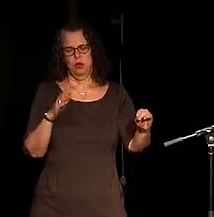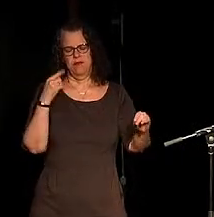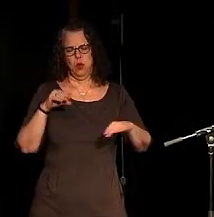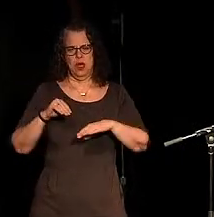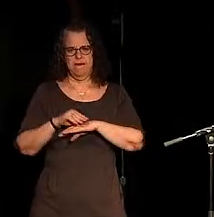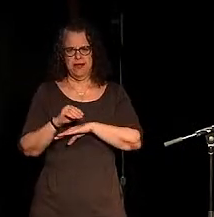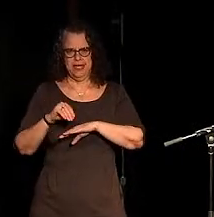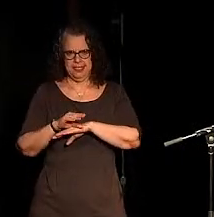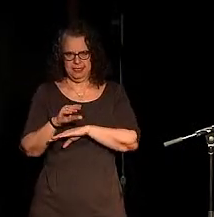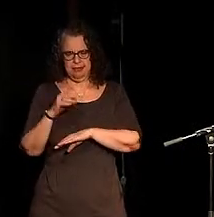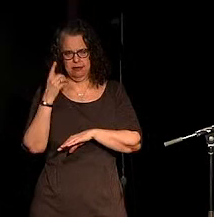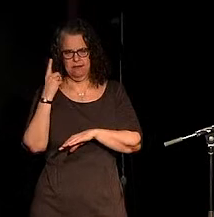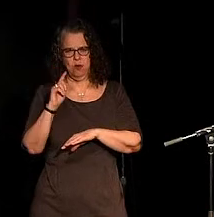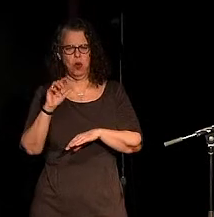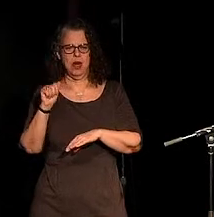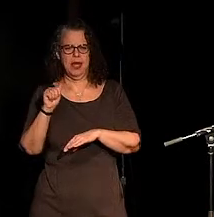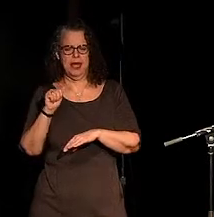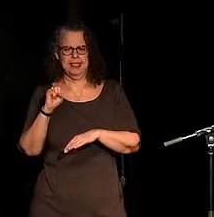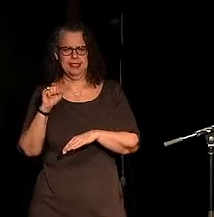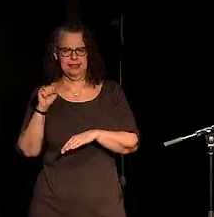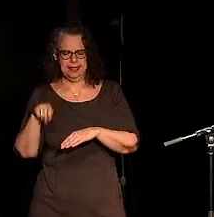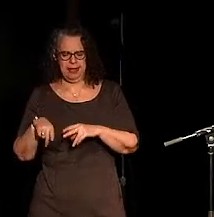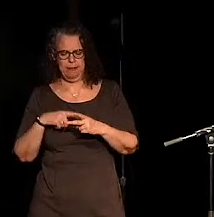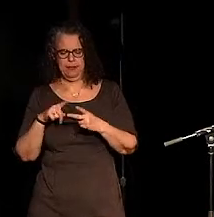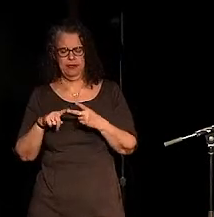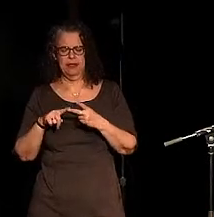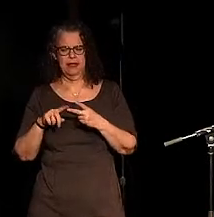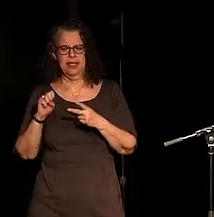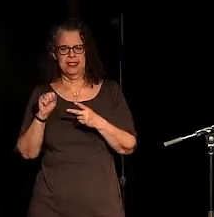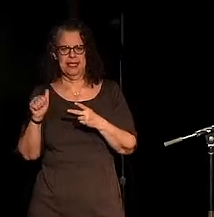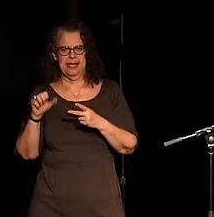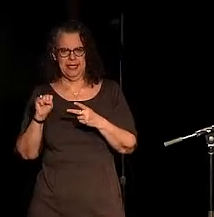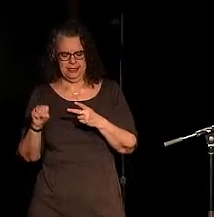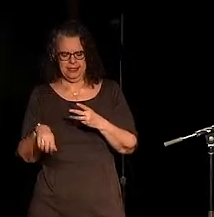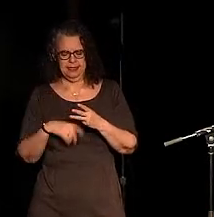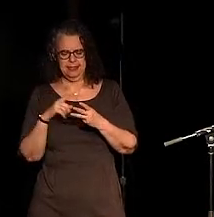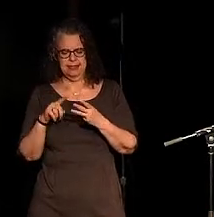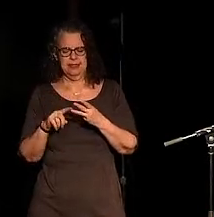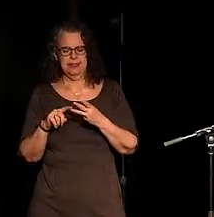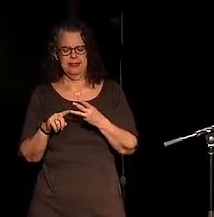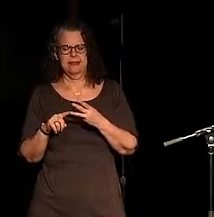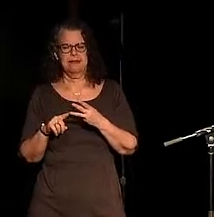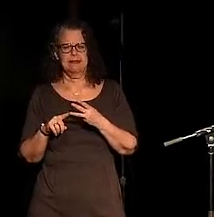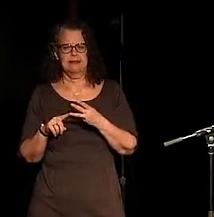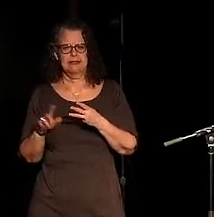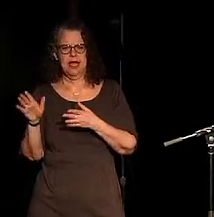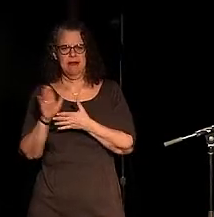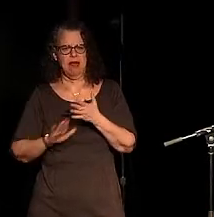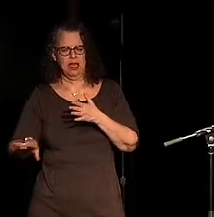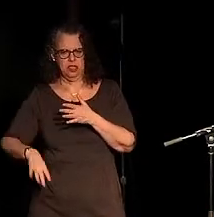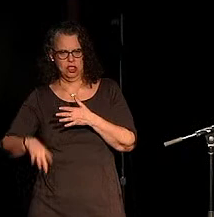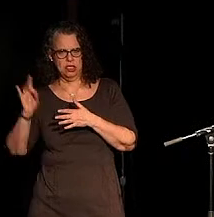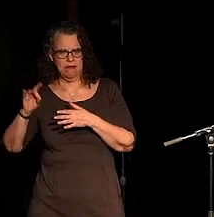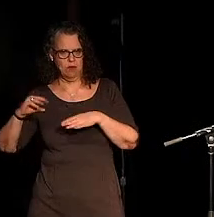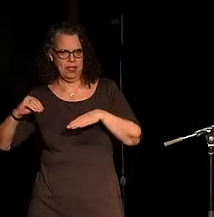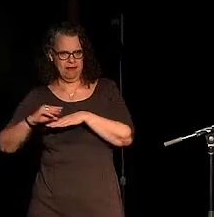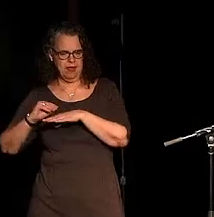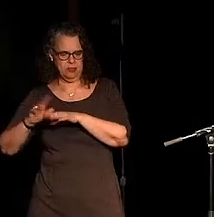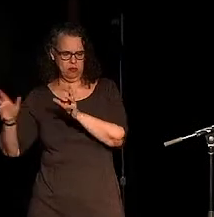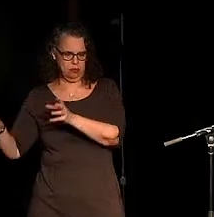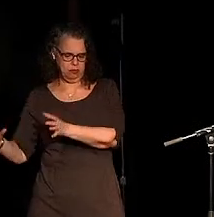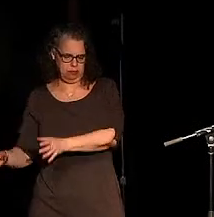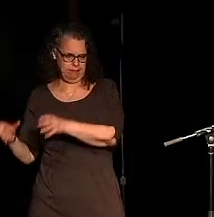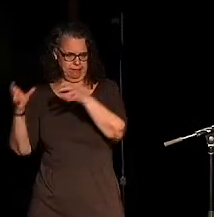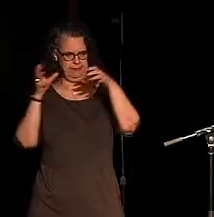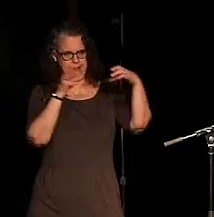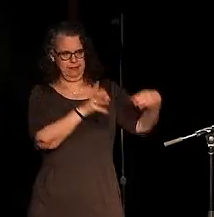advising for our ASAP, our SAS, and our College Discovery Advisors, all